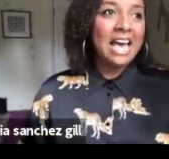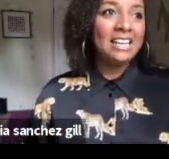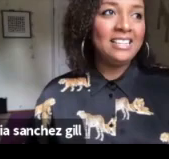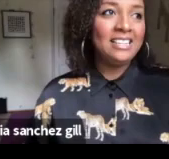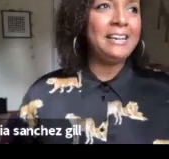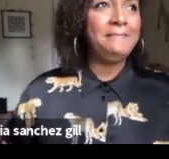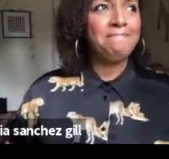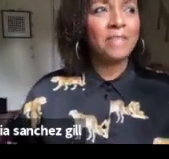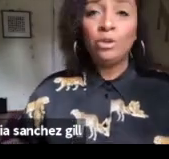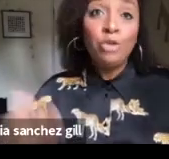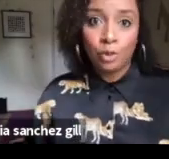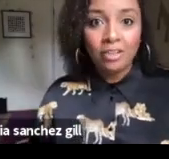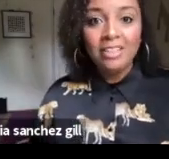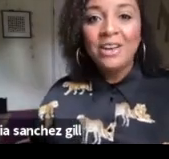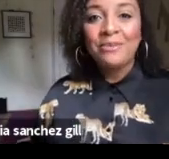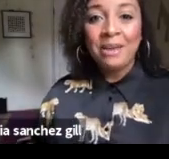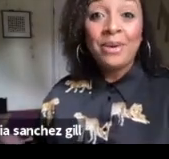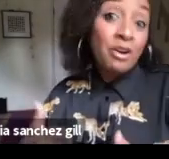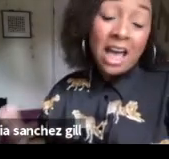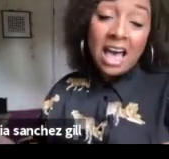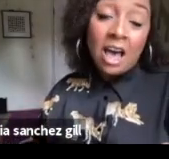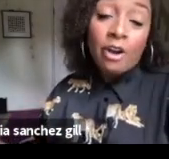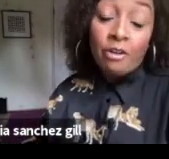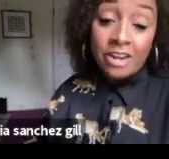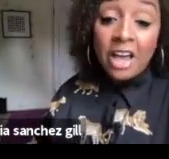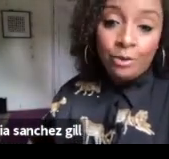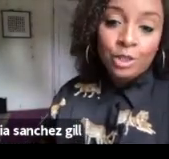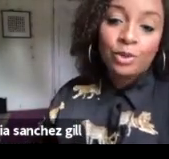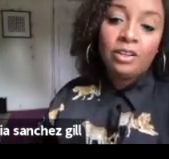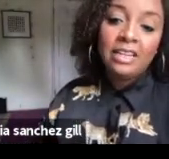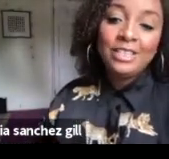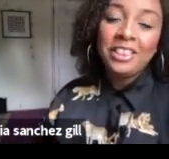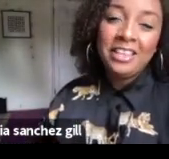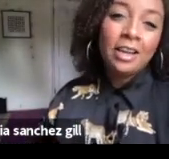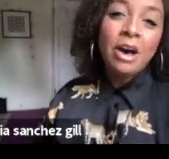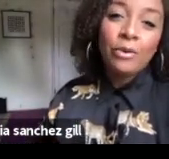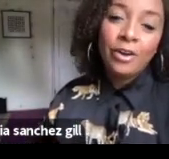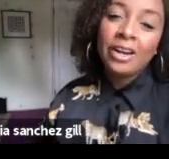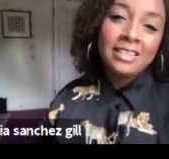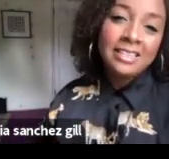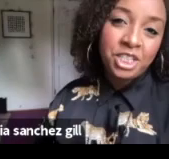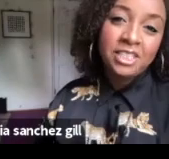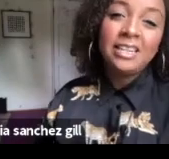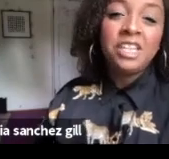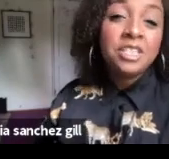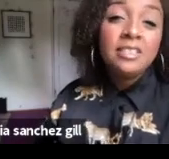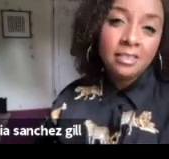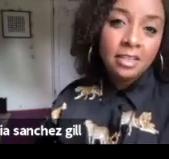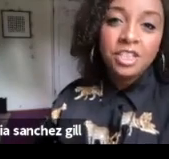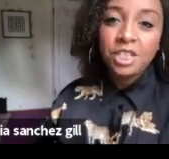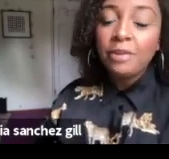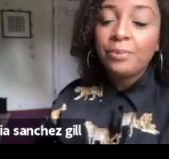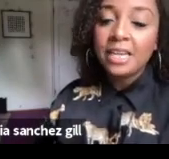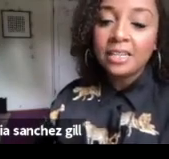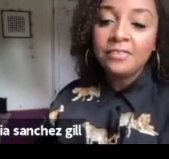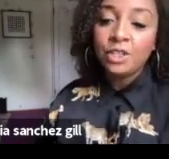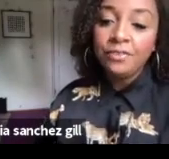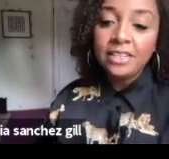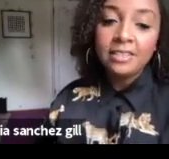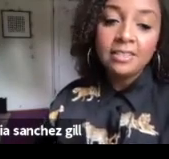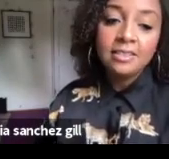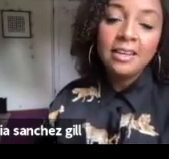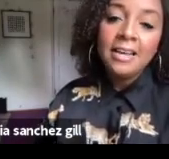seen as neutral, right? But are not neutral. And so I think about organizations and agencies such as Child